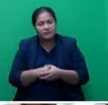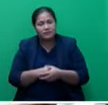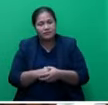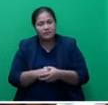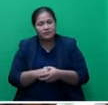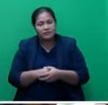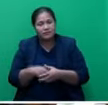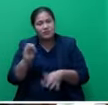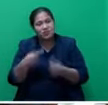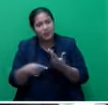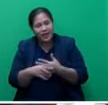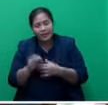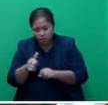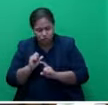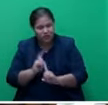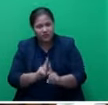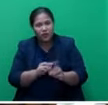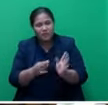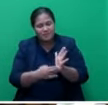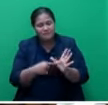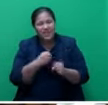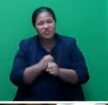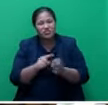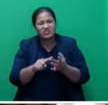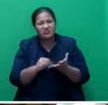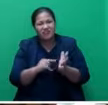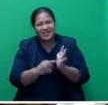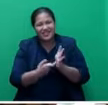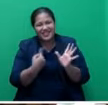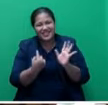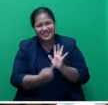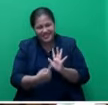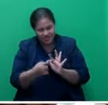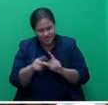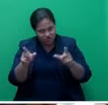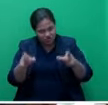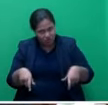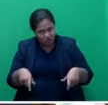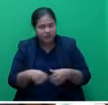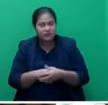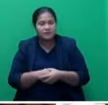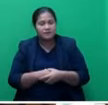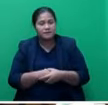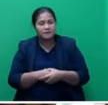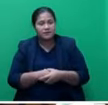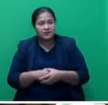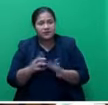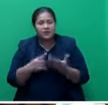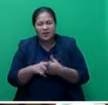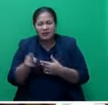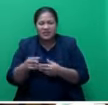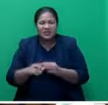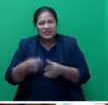is followed by the Magistrates Court. He knows that. To simply every step of the way, he argued 3 times, oh, the appeal court is